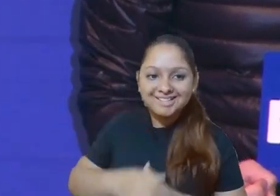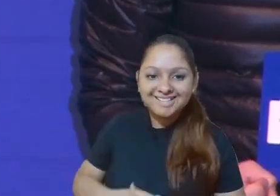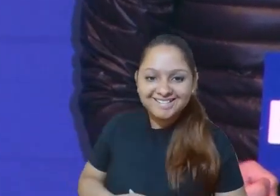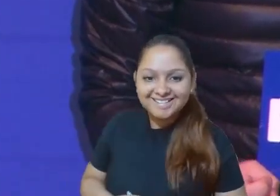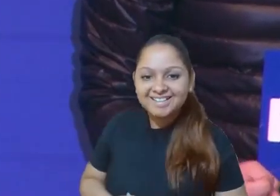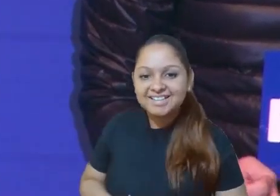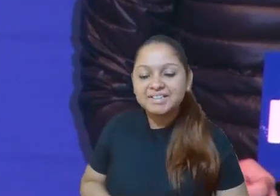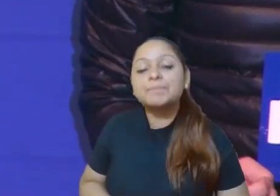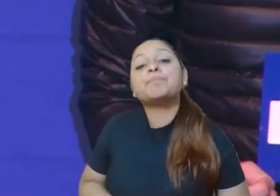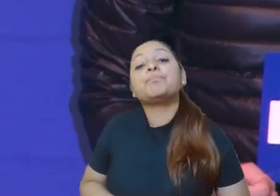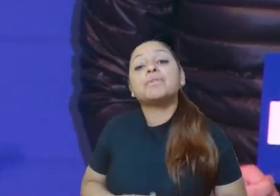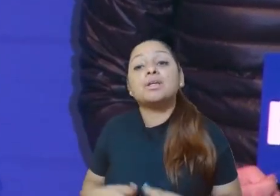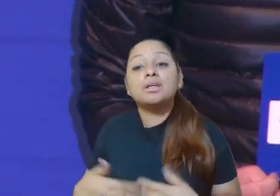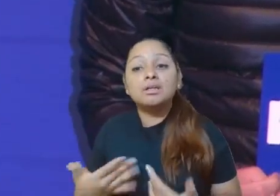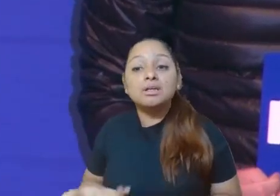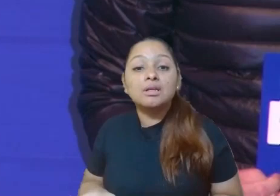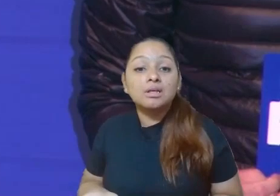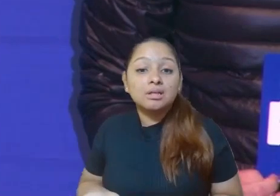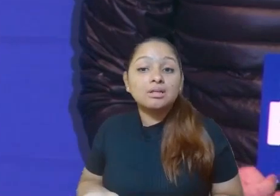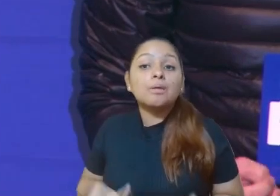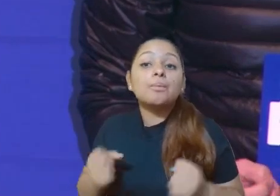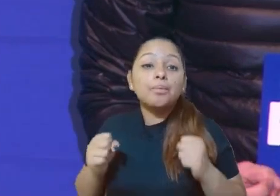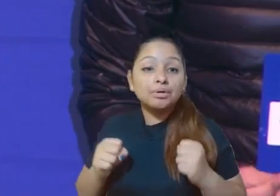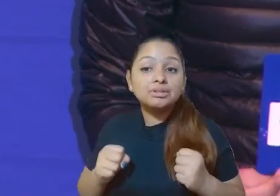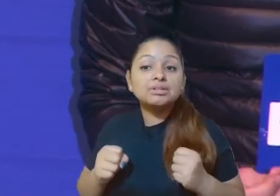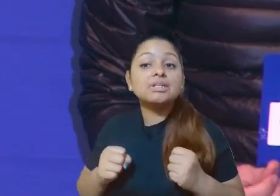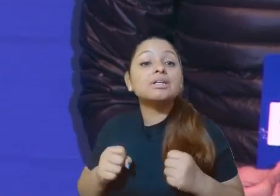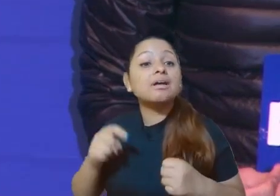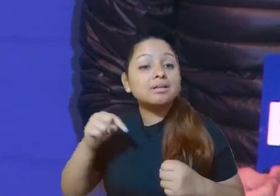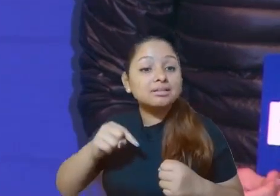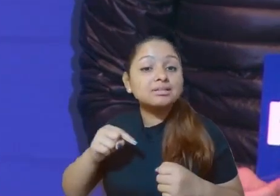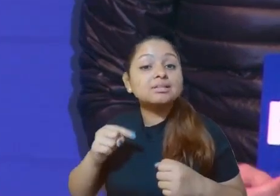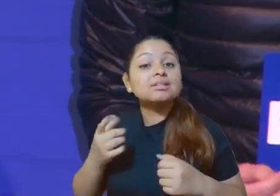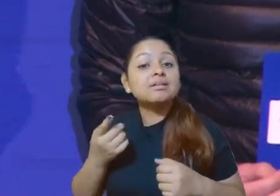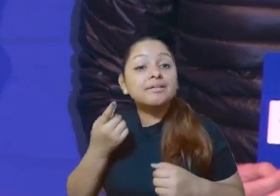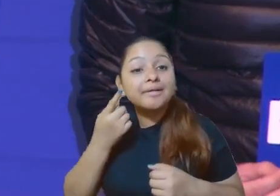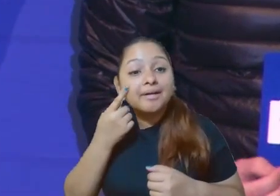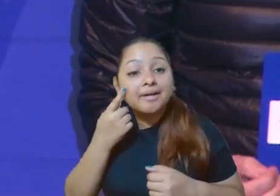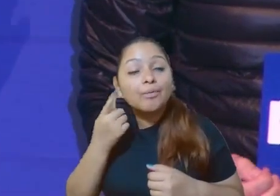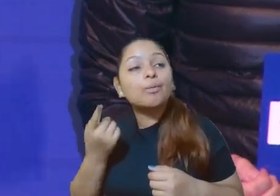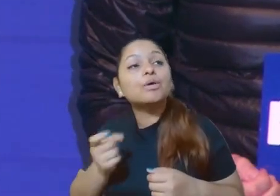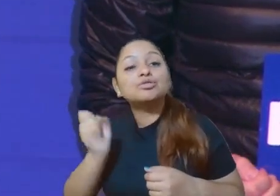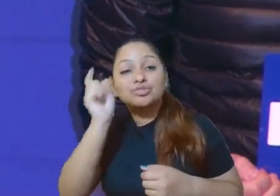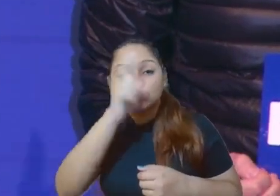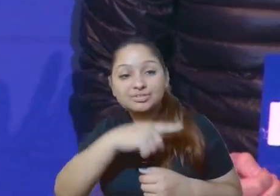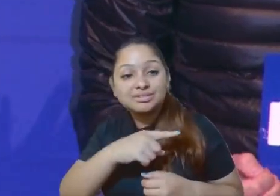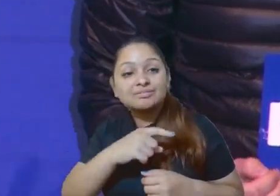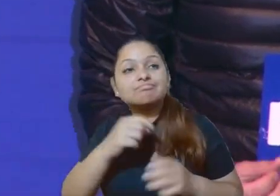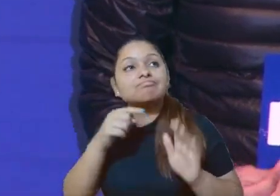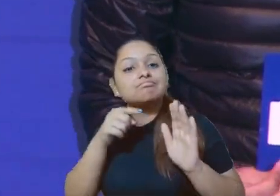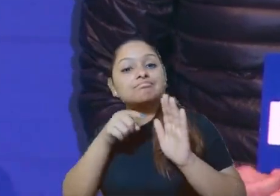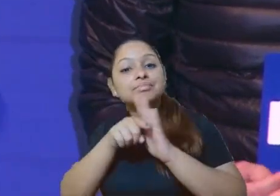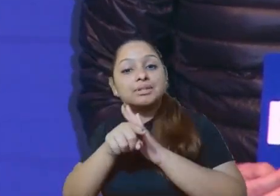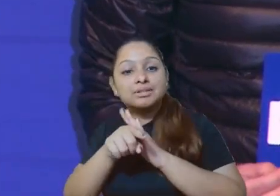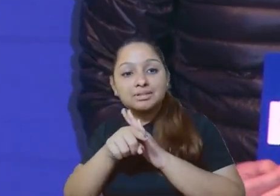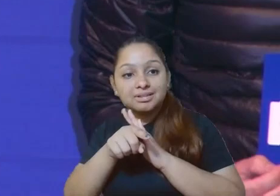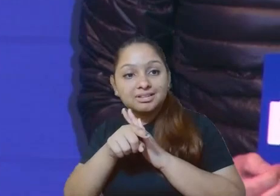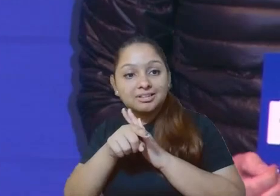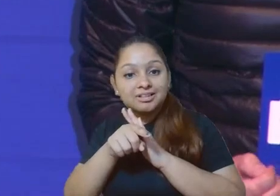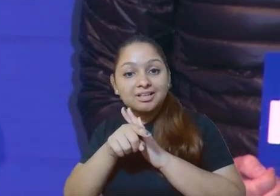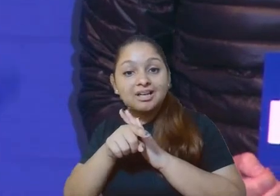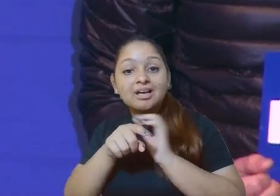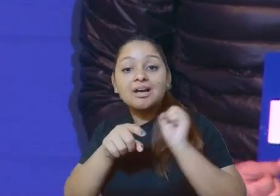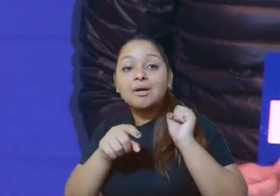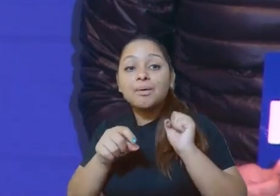or for the forest, and they place a challenge, and a researcher in Australia may have the